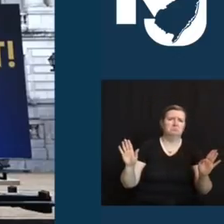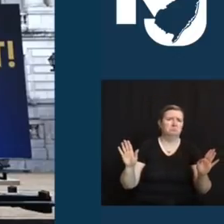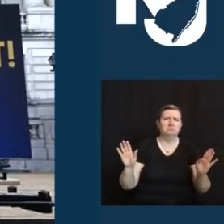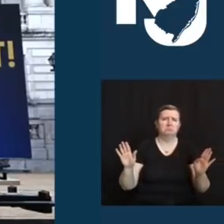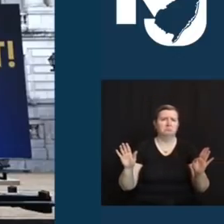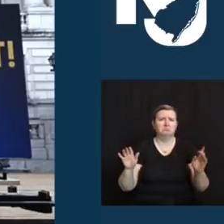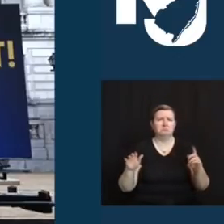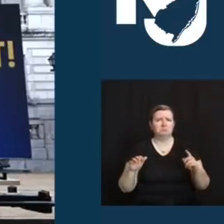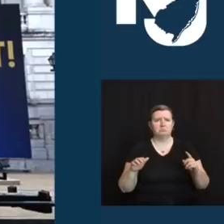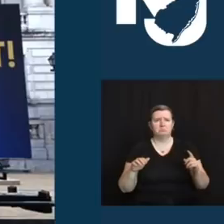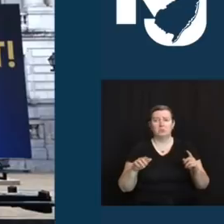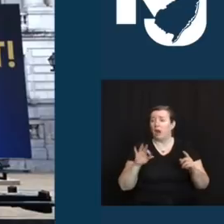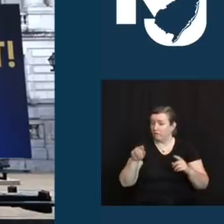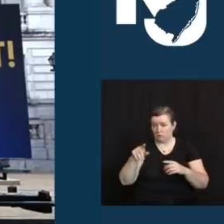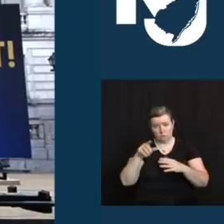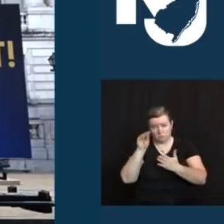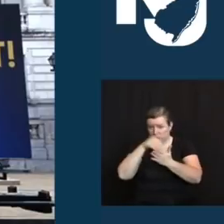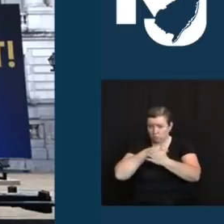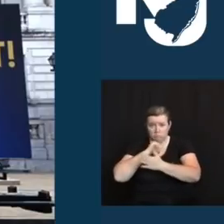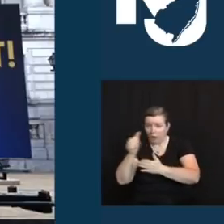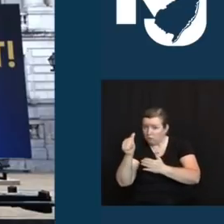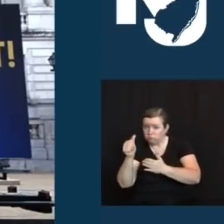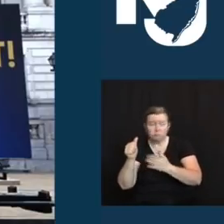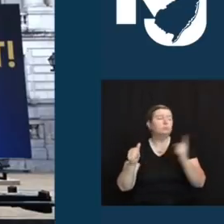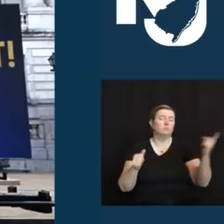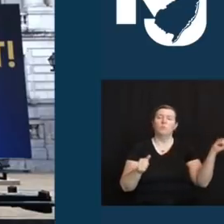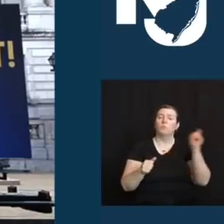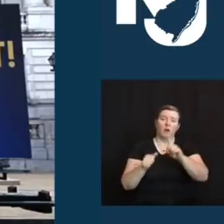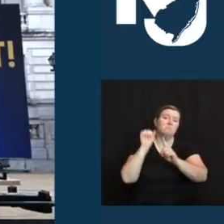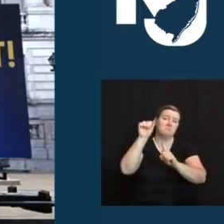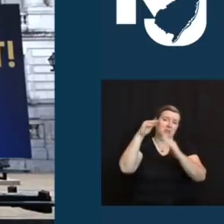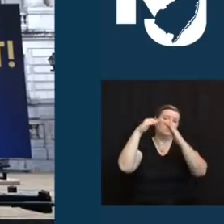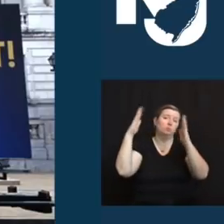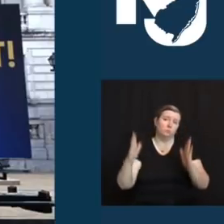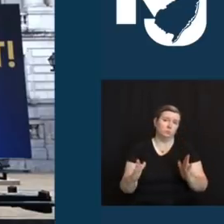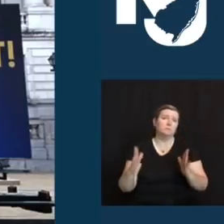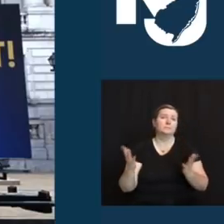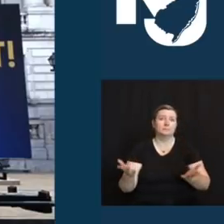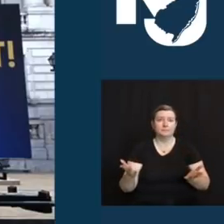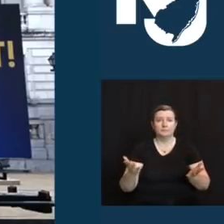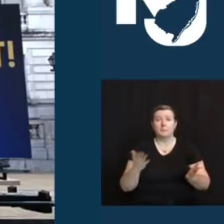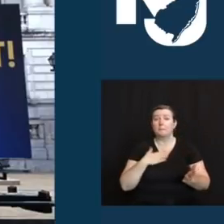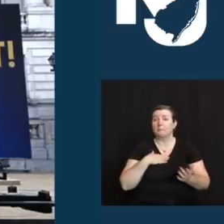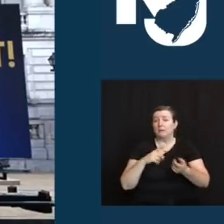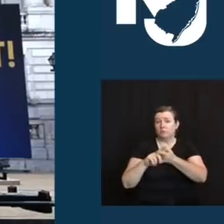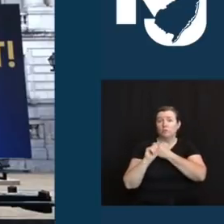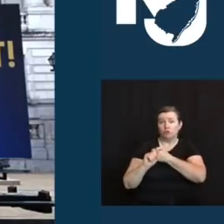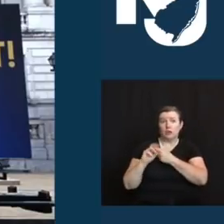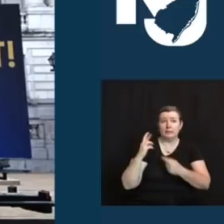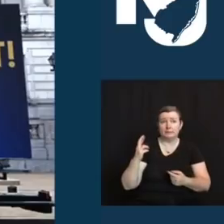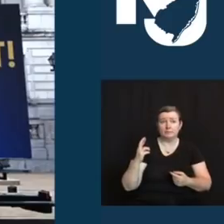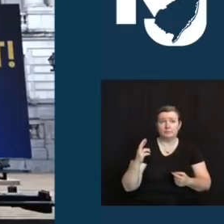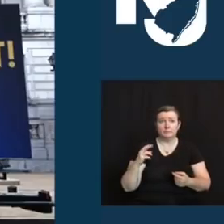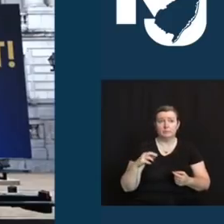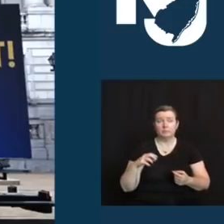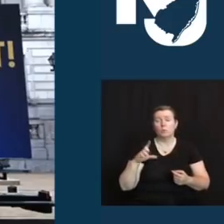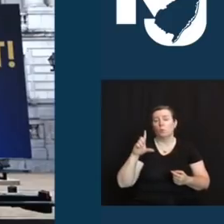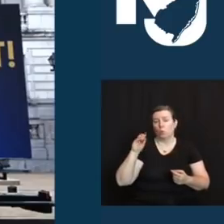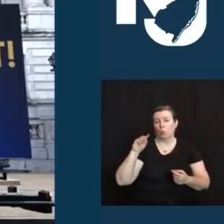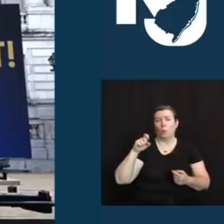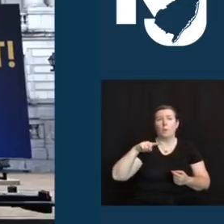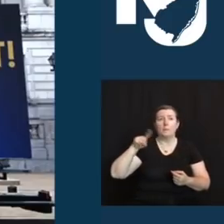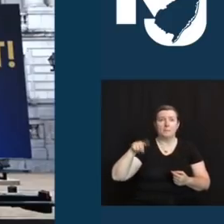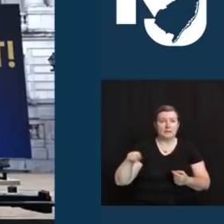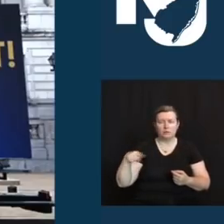is right now. Assemblywoman, a dear friend, Yvonne Lopez, and I were back and forth yesterday bemoaning the fact that while our numbers are getting